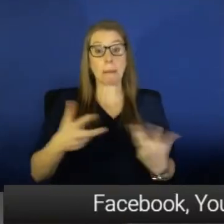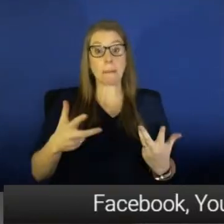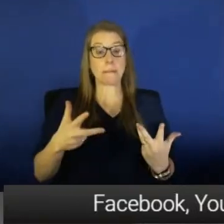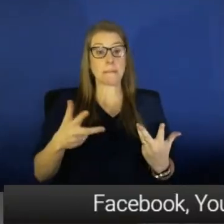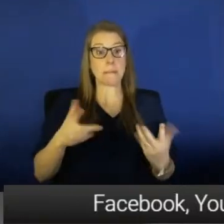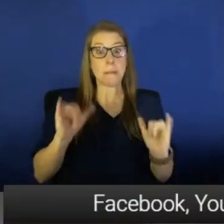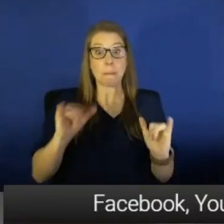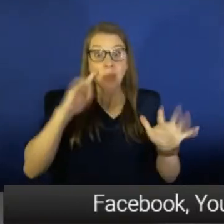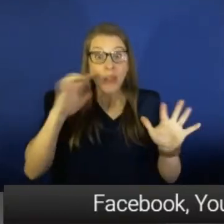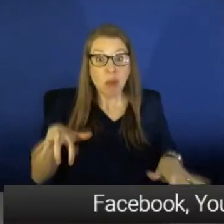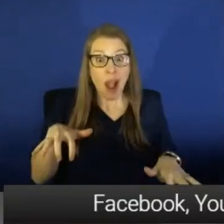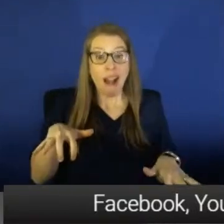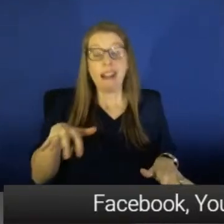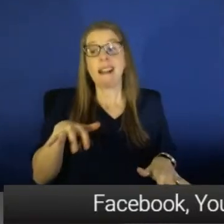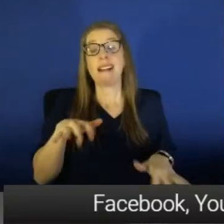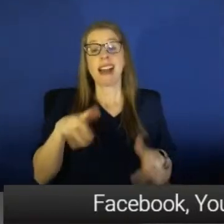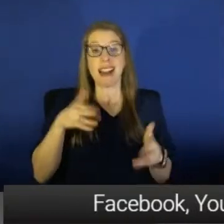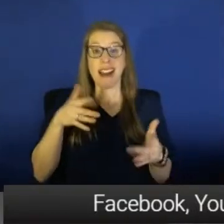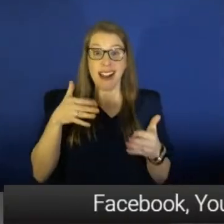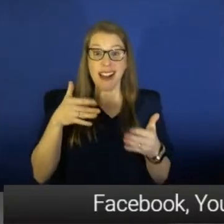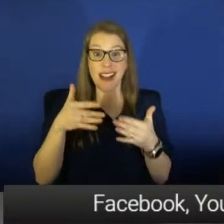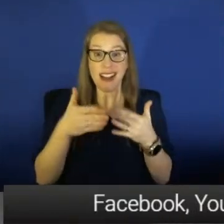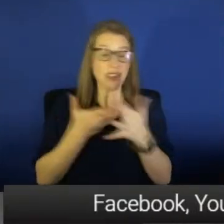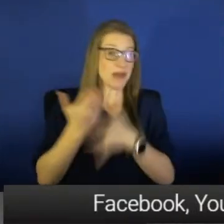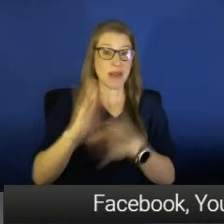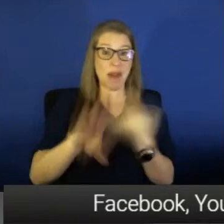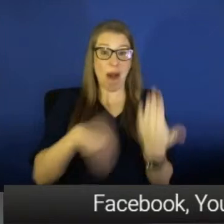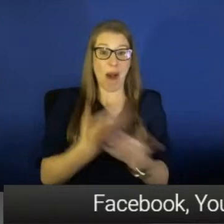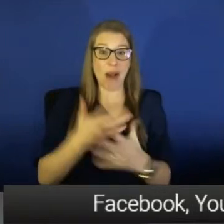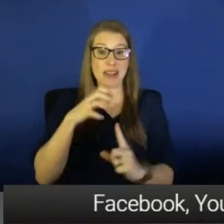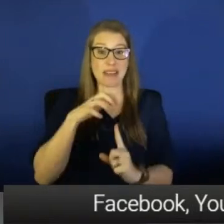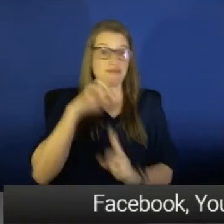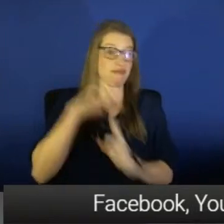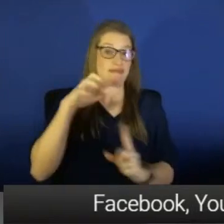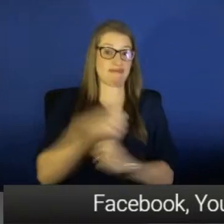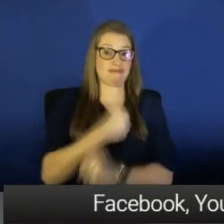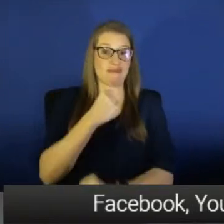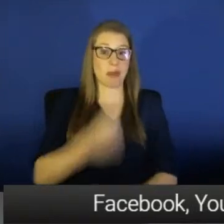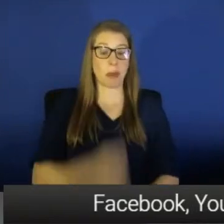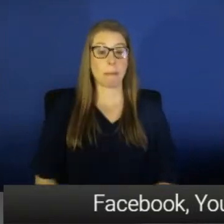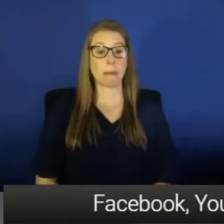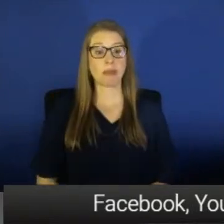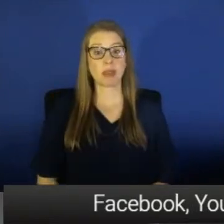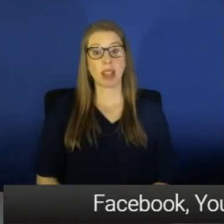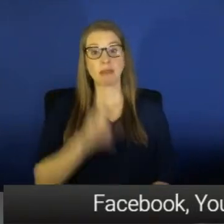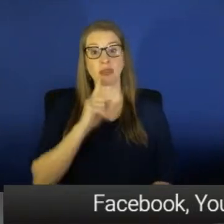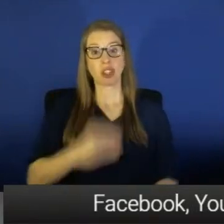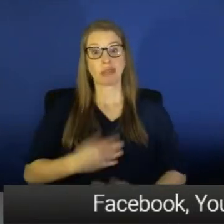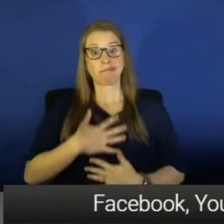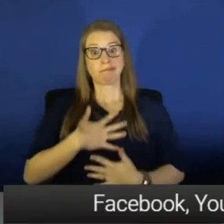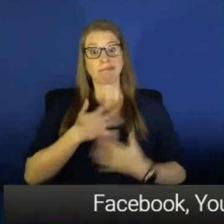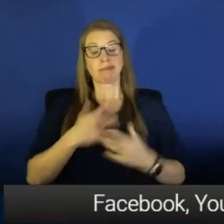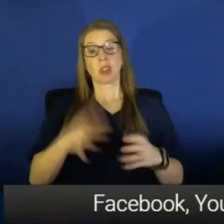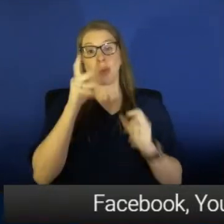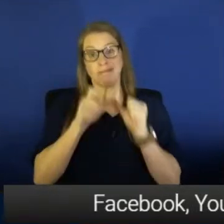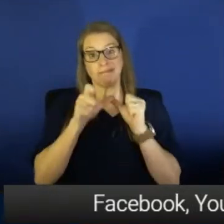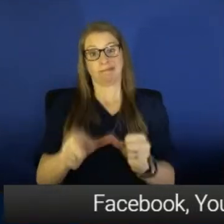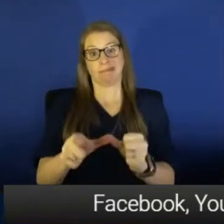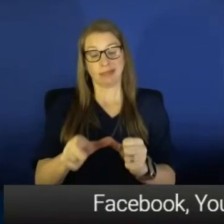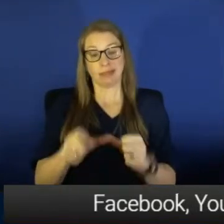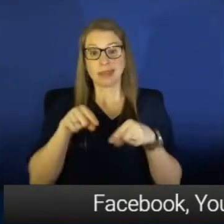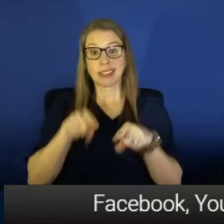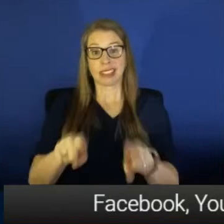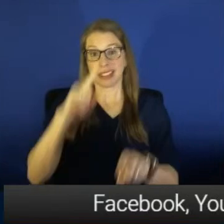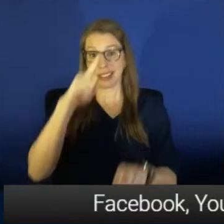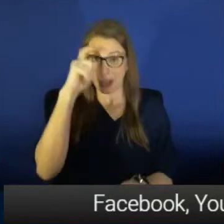pleasantly surprised to get all the way through, to be honest with you. So it's a great feeling that I'm sure will carry into the summer and the fall. Dr.